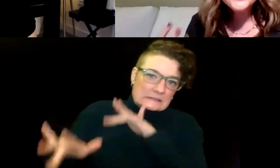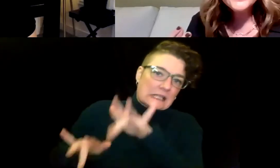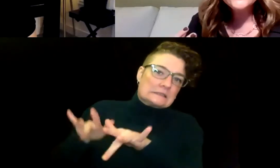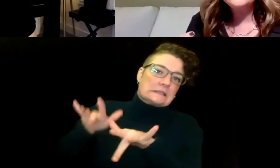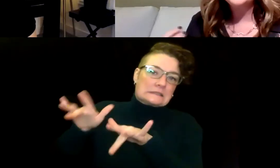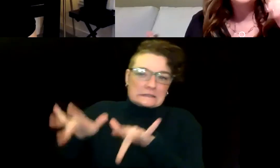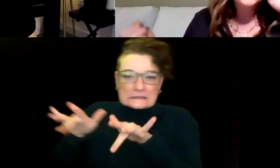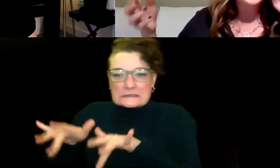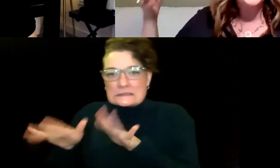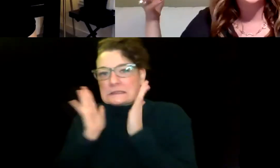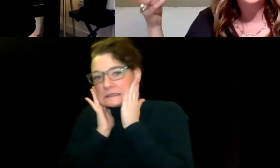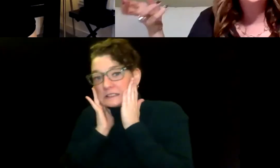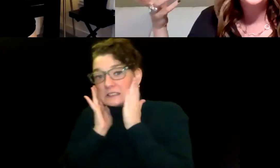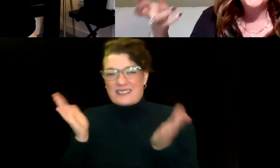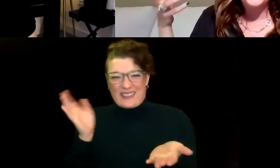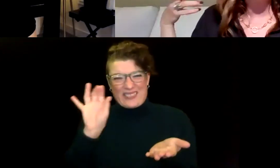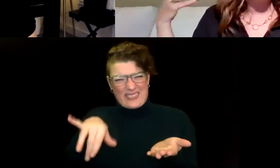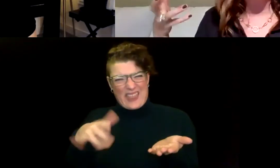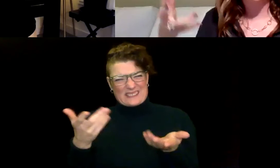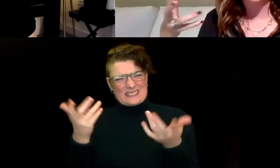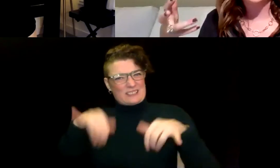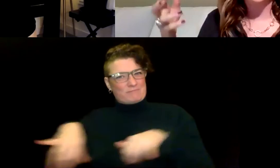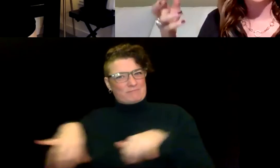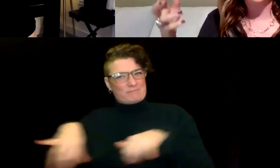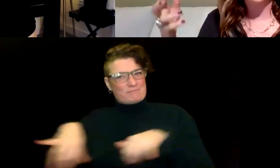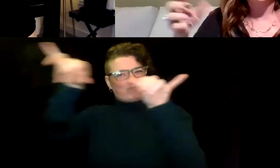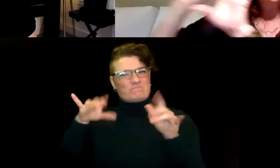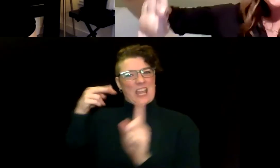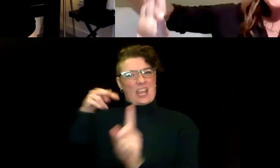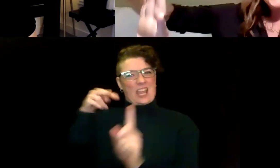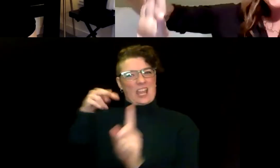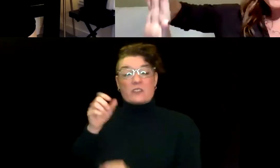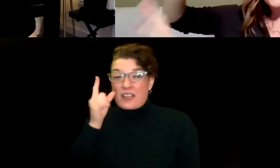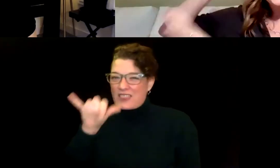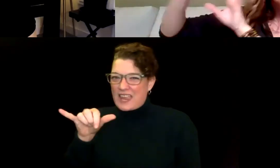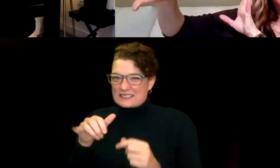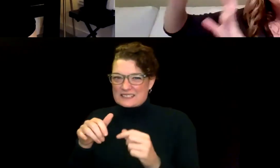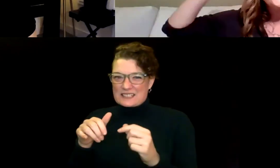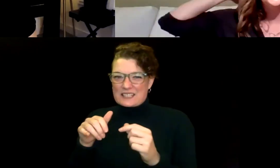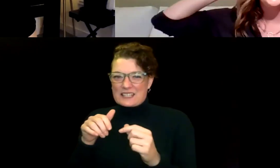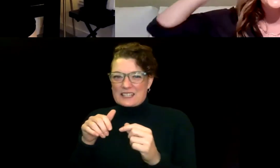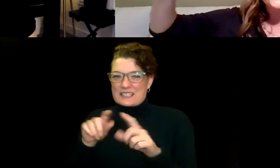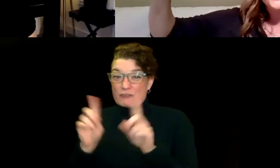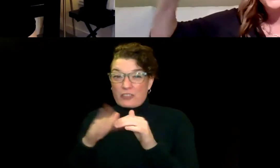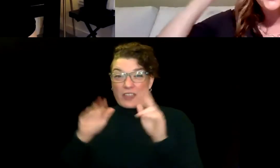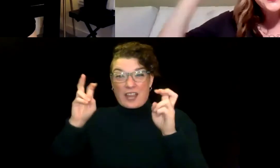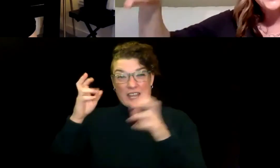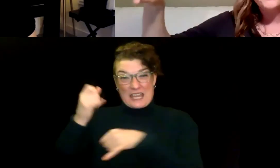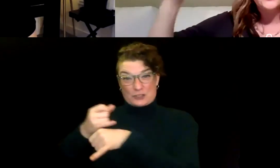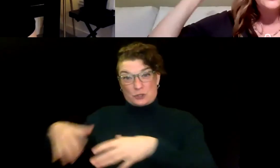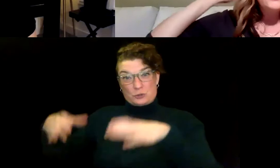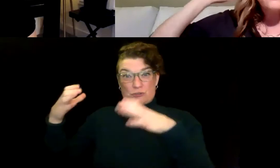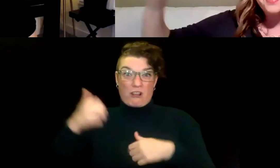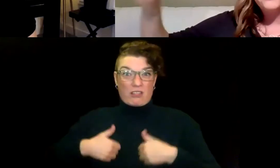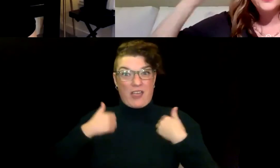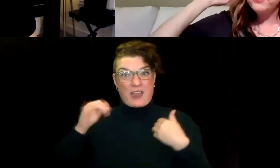And that's the narrative, not to mention like the institutional life of disability and illness. You're separate. This is a thing that happened to you, and now you're going to be totally